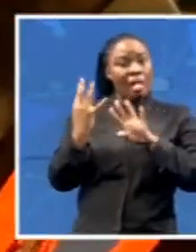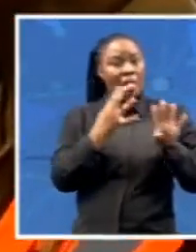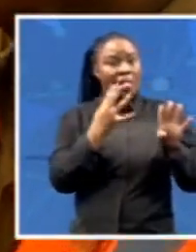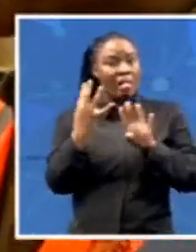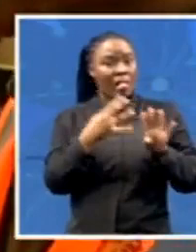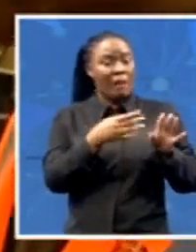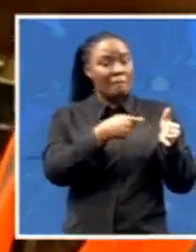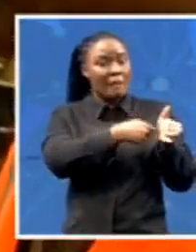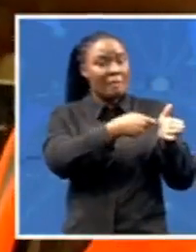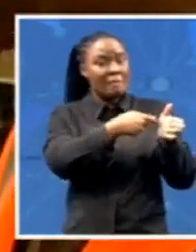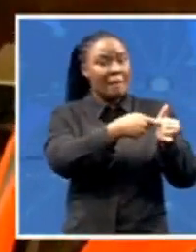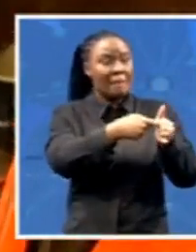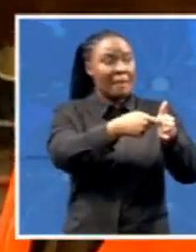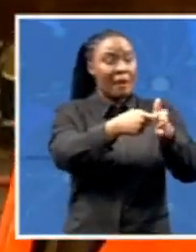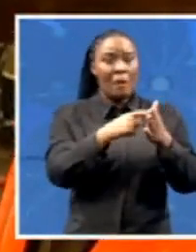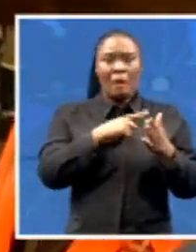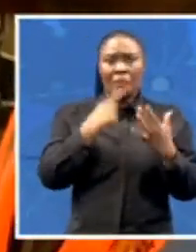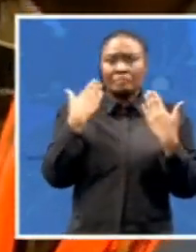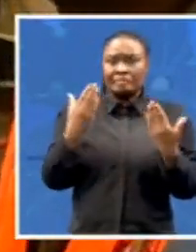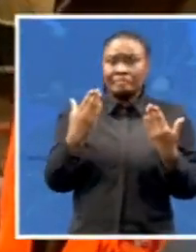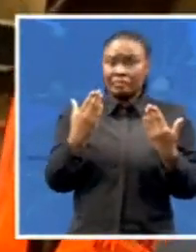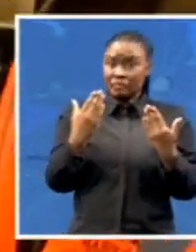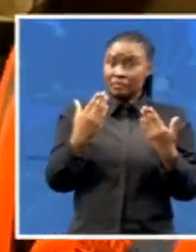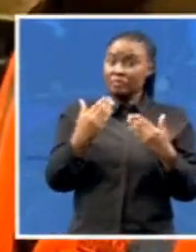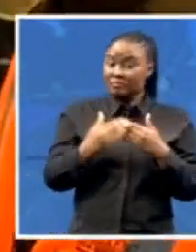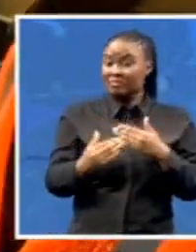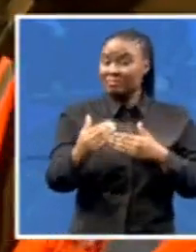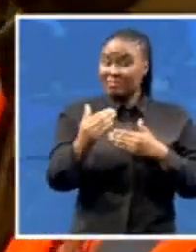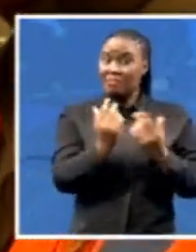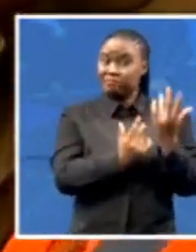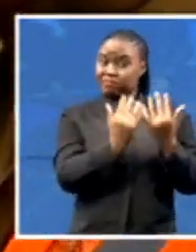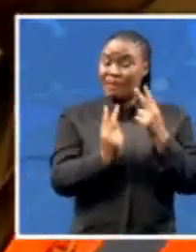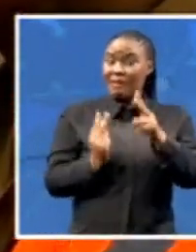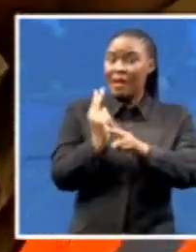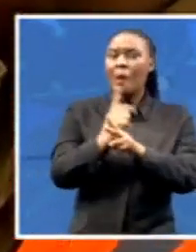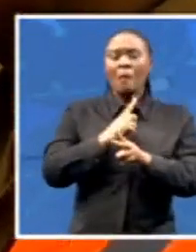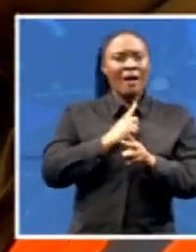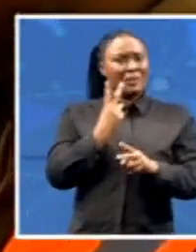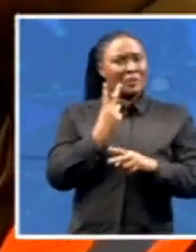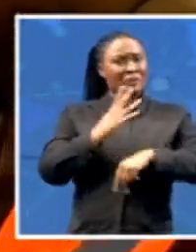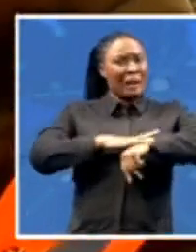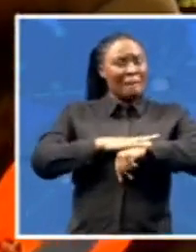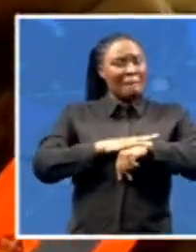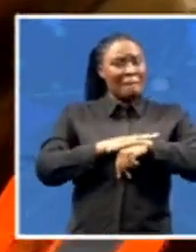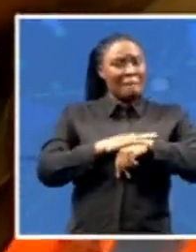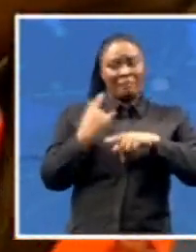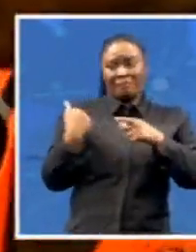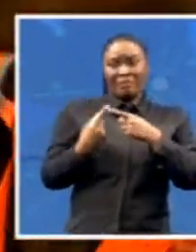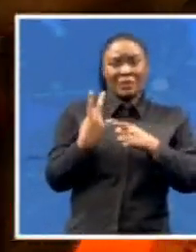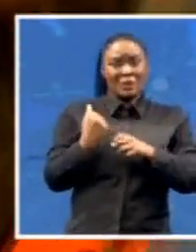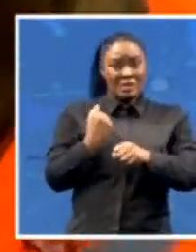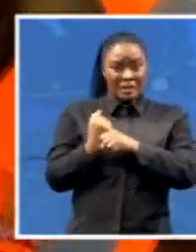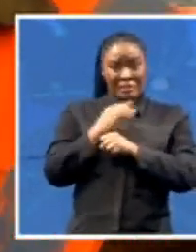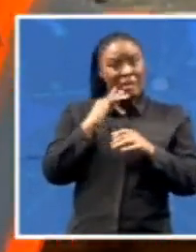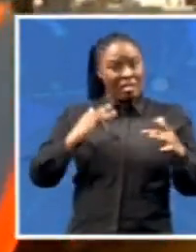fire incident will happen. This is happening for the second time in just 2 years. Is that not an issue of concern? It's a serious issue